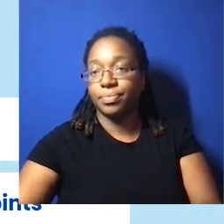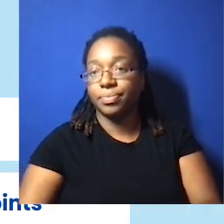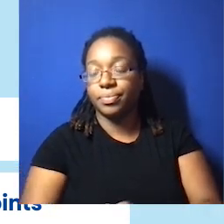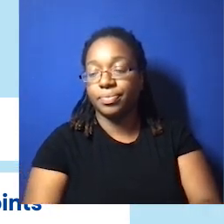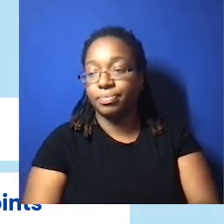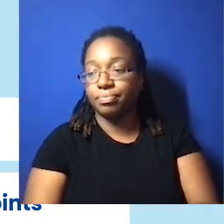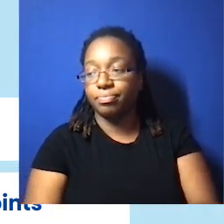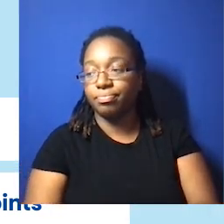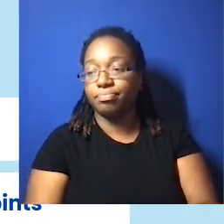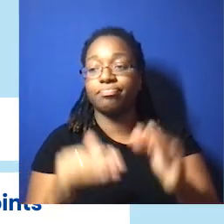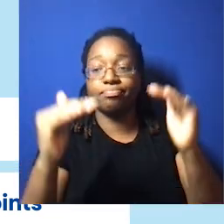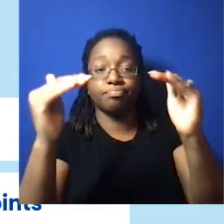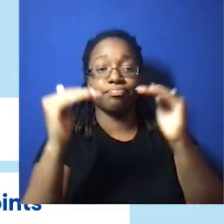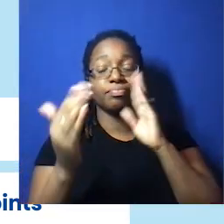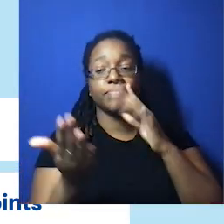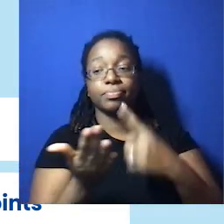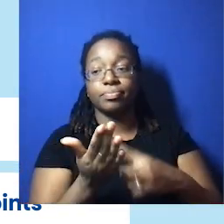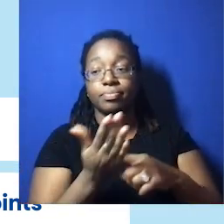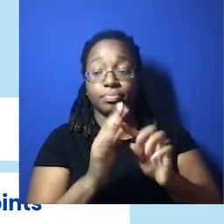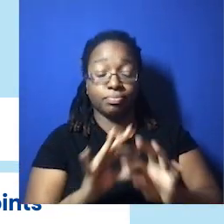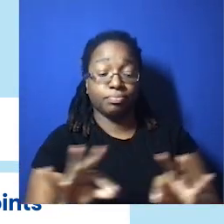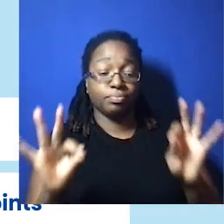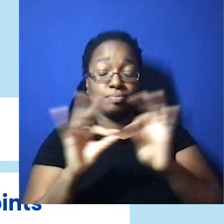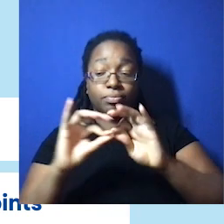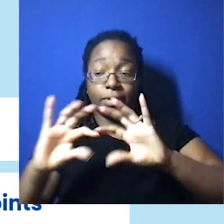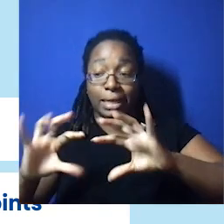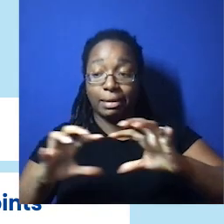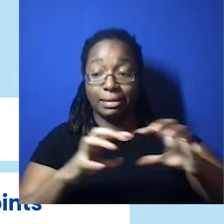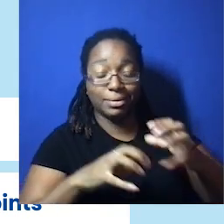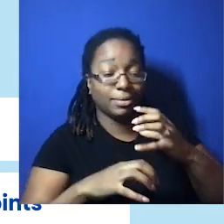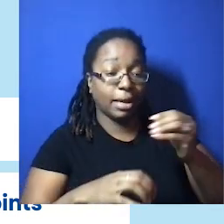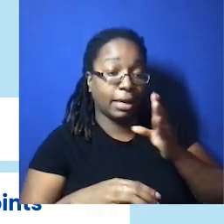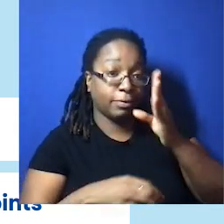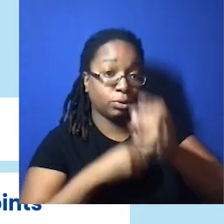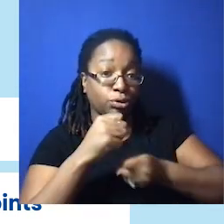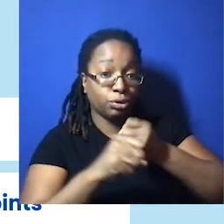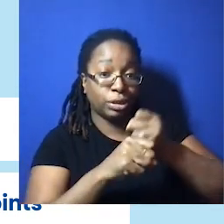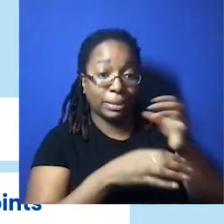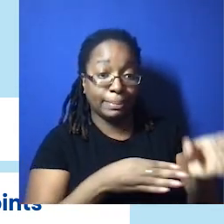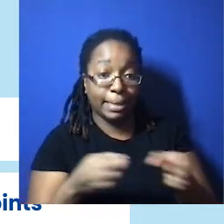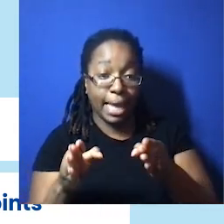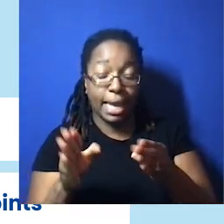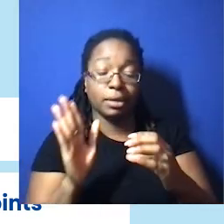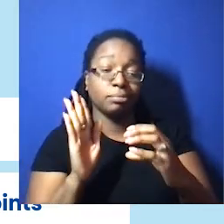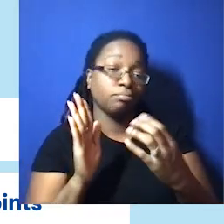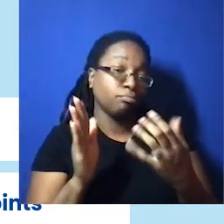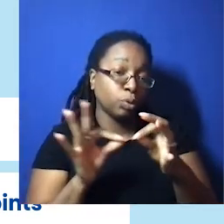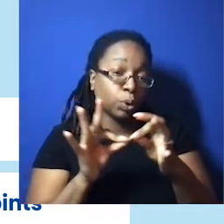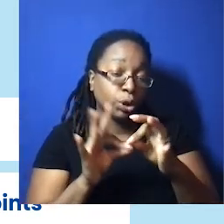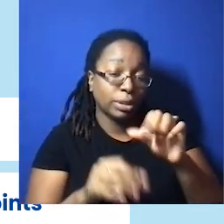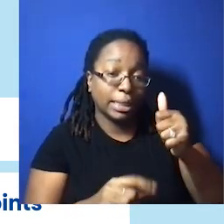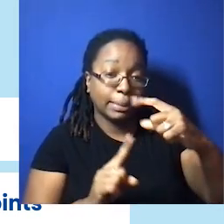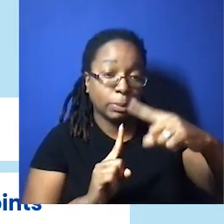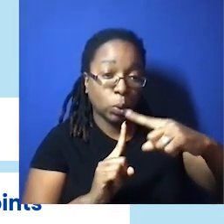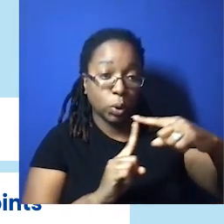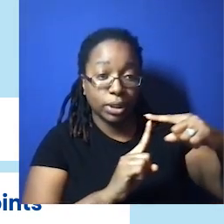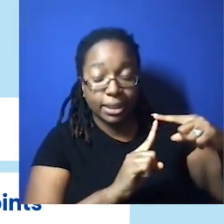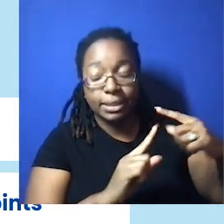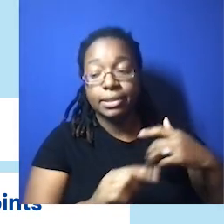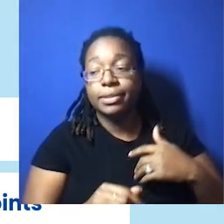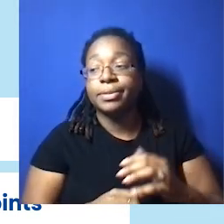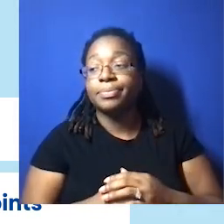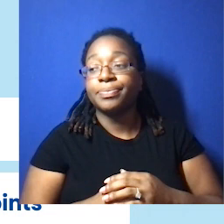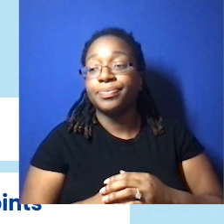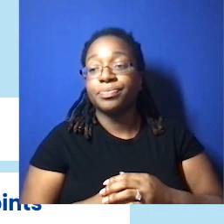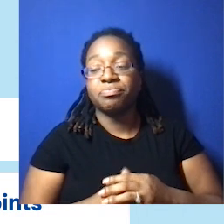All right, up next, we're going to talk about the relevant coursework and future year plans. This section is worth 10 points. And